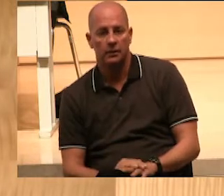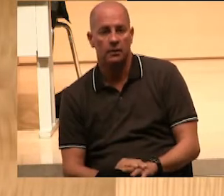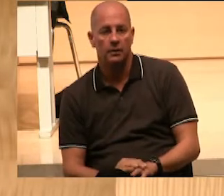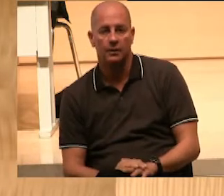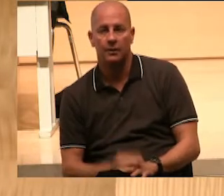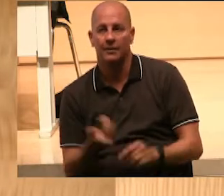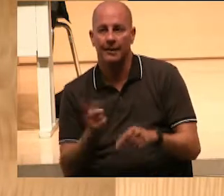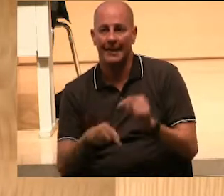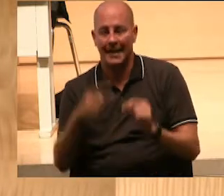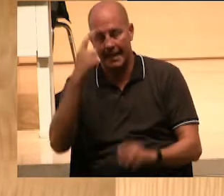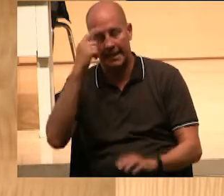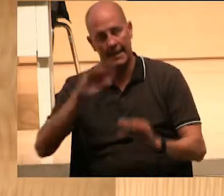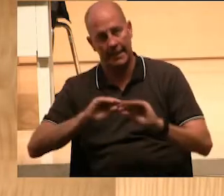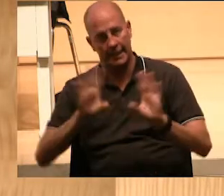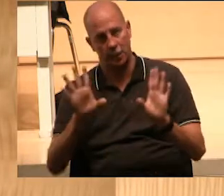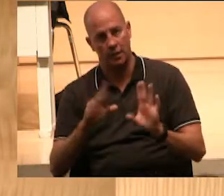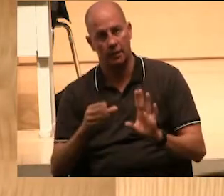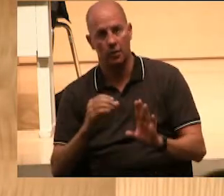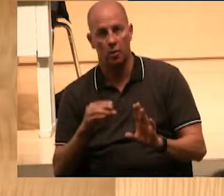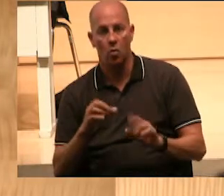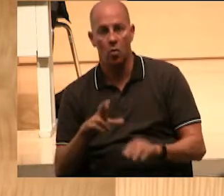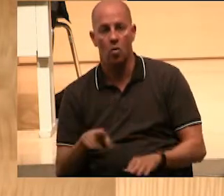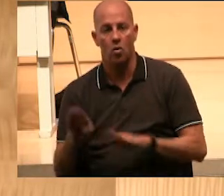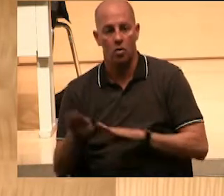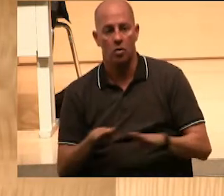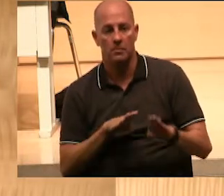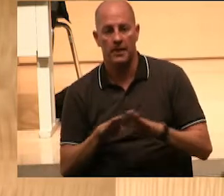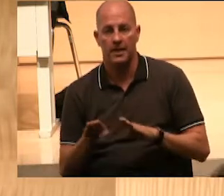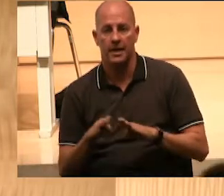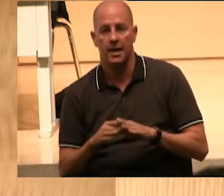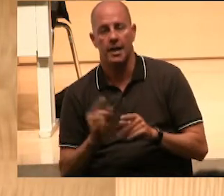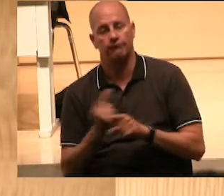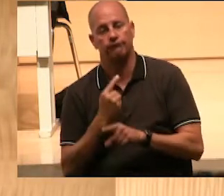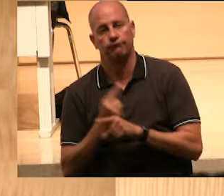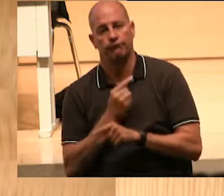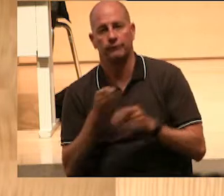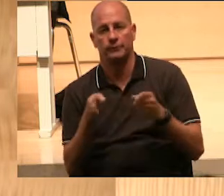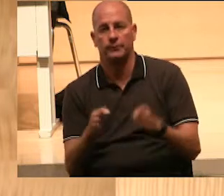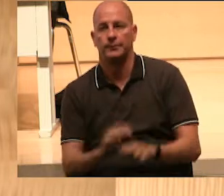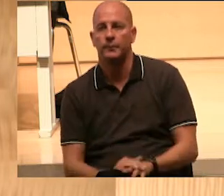to think clearly or behave in an organized way.